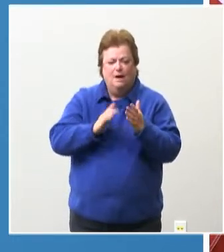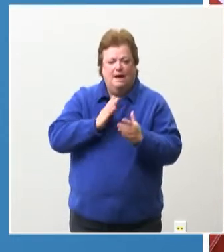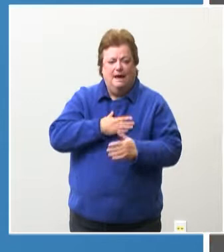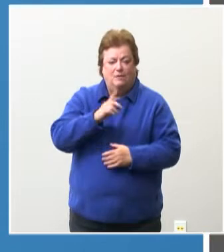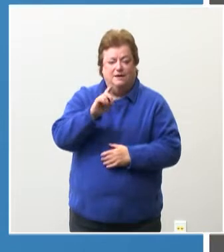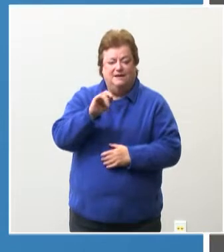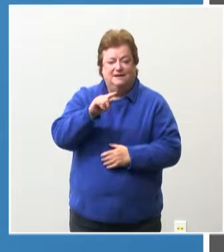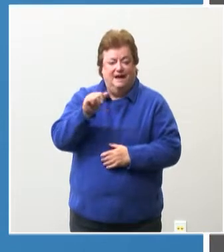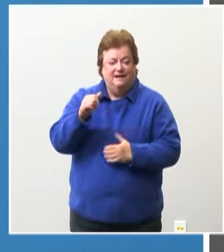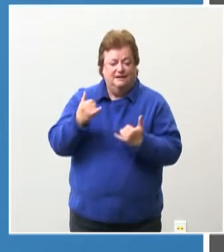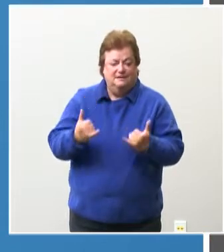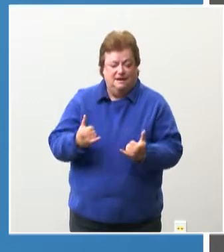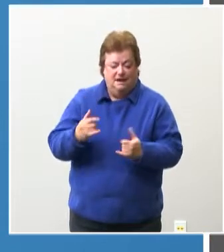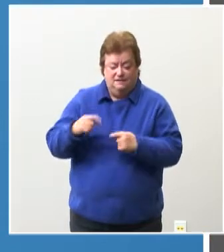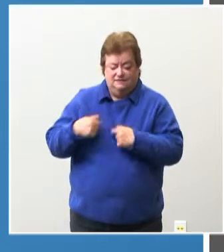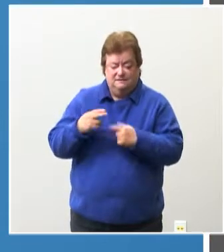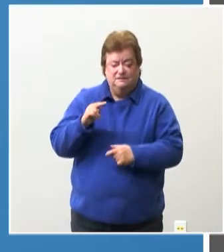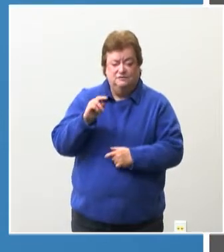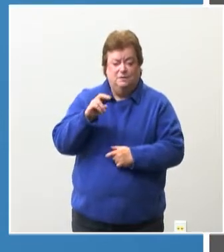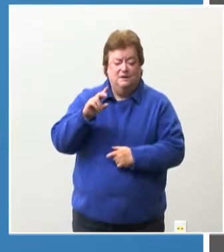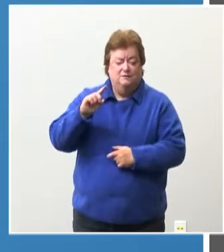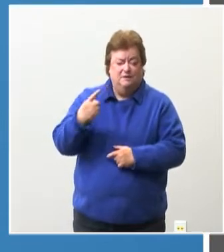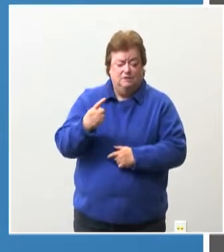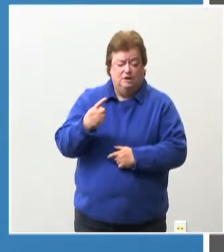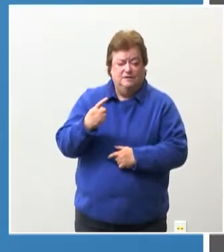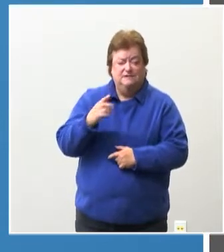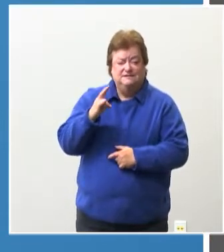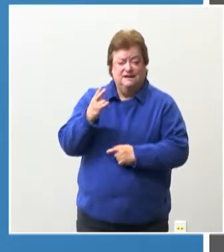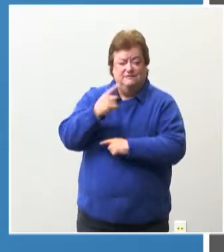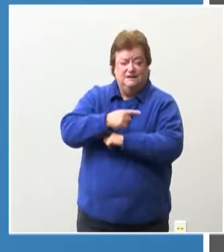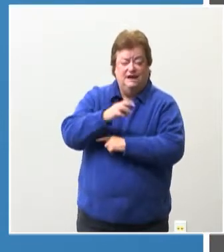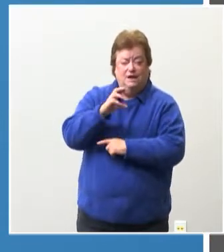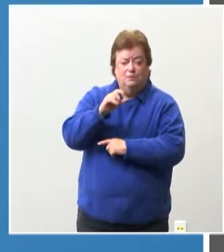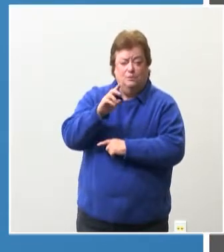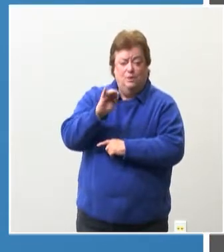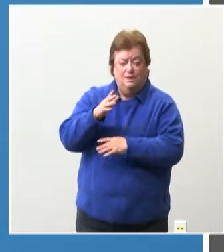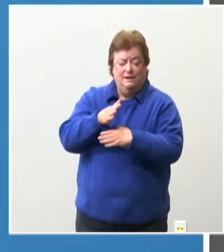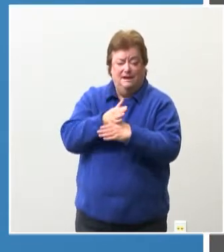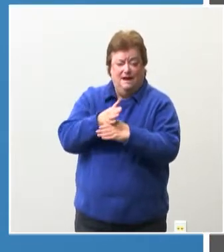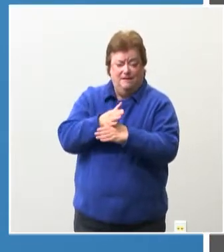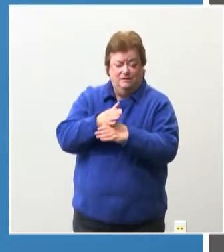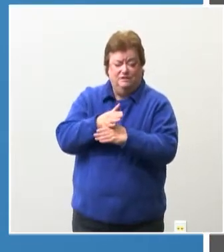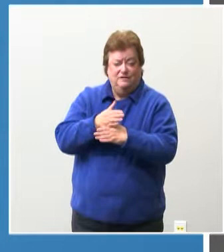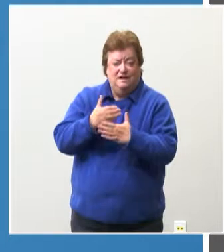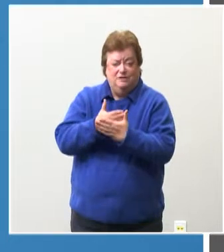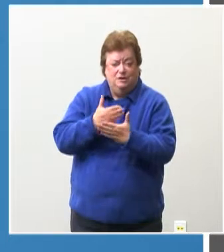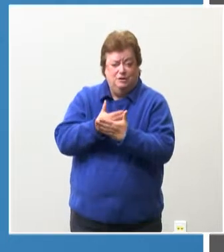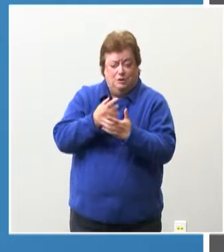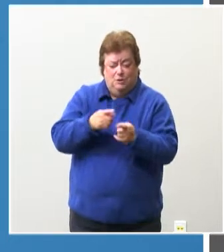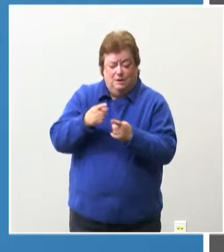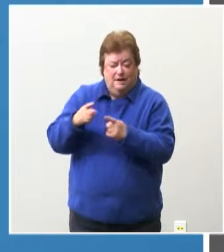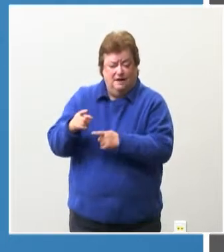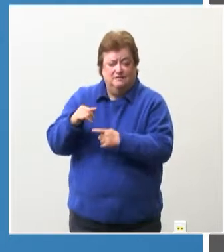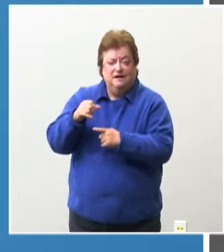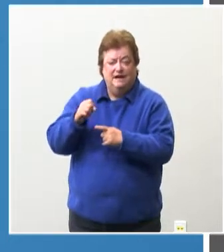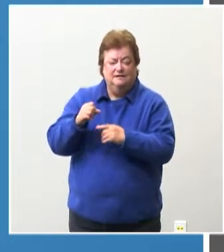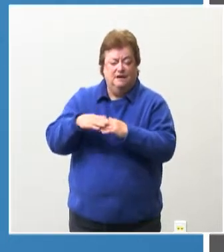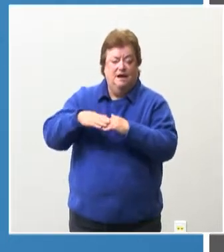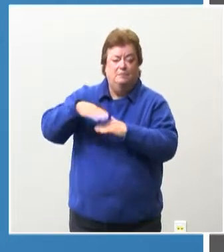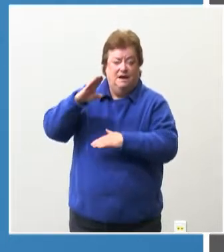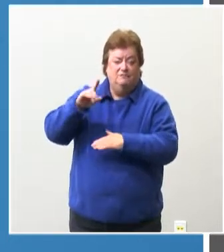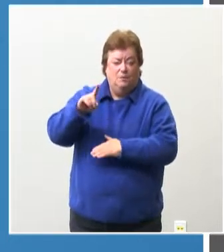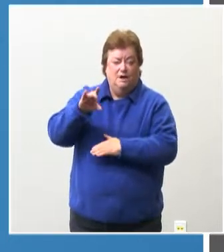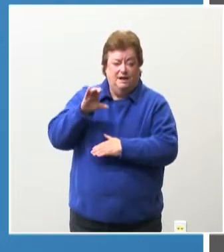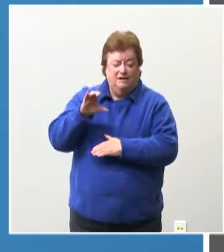us. Since November 1st, our 7-day rolling average of new daily cases has been at above 100.